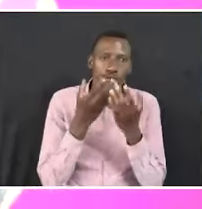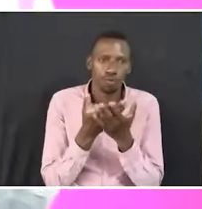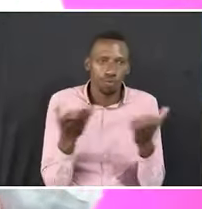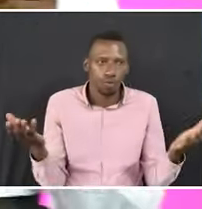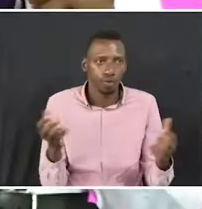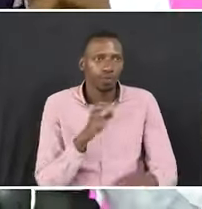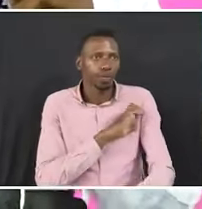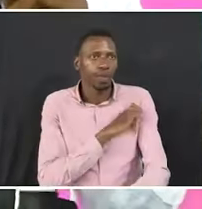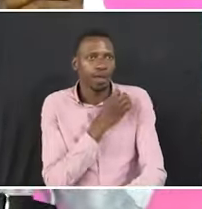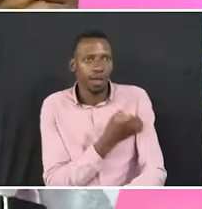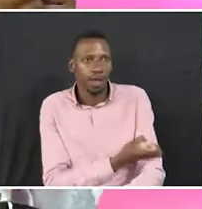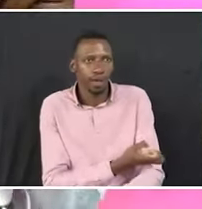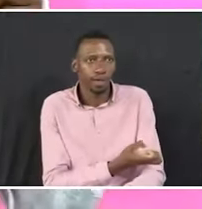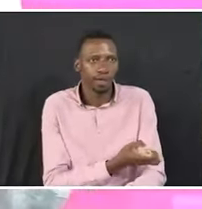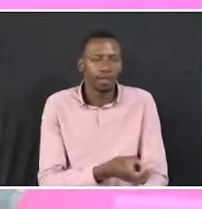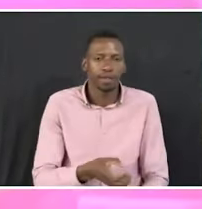are actually